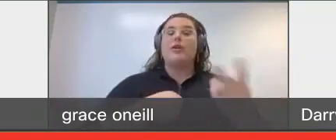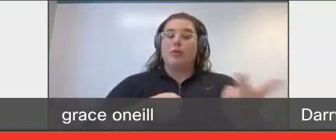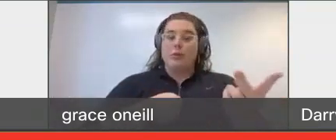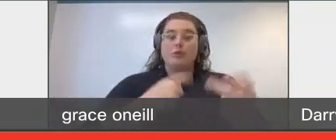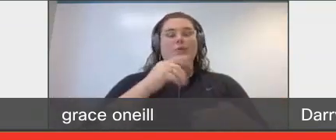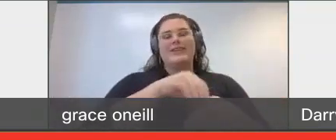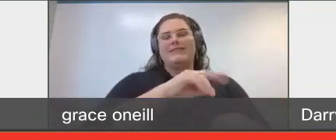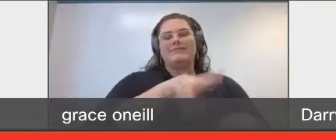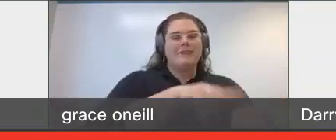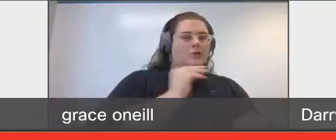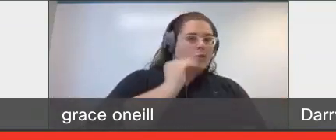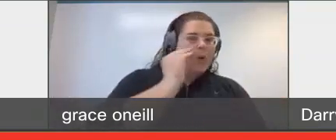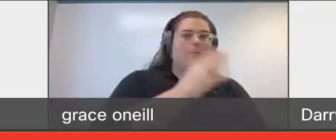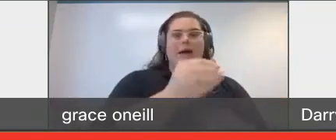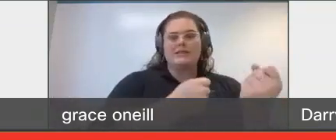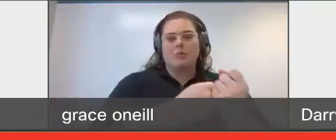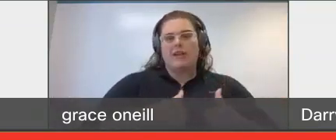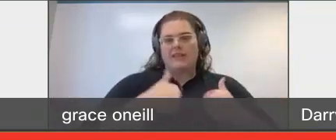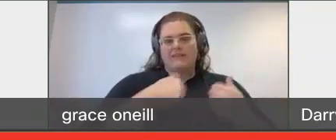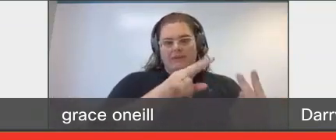supported living.